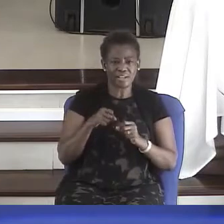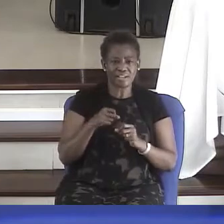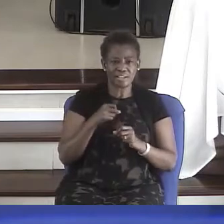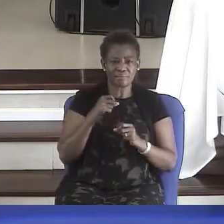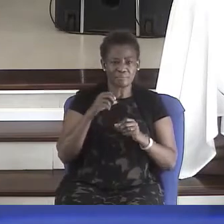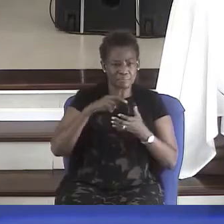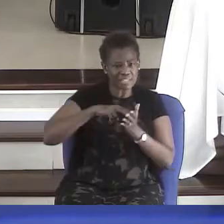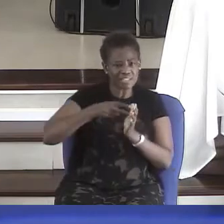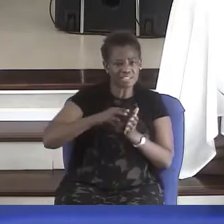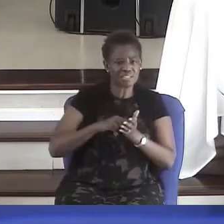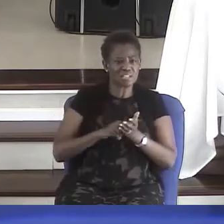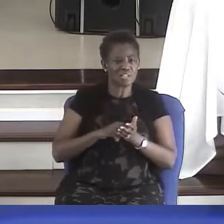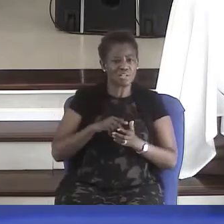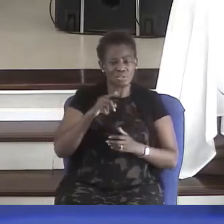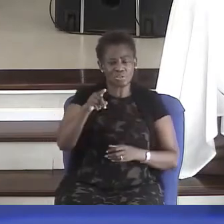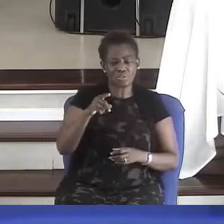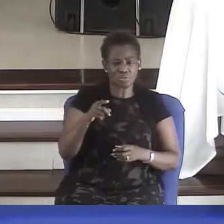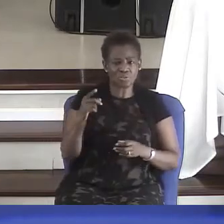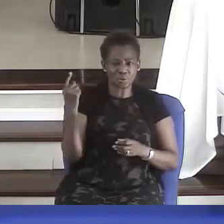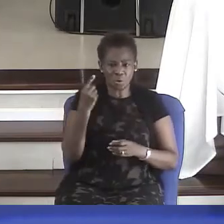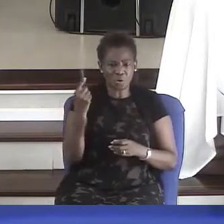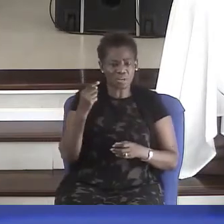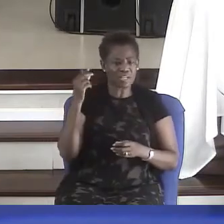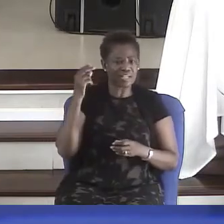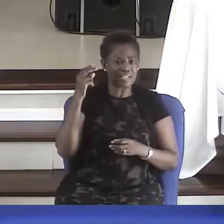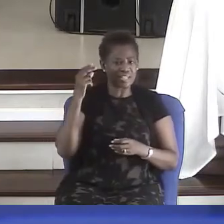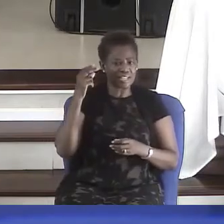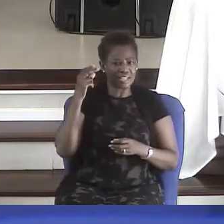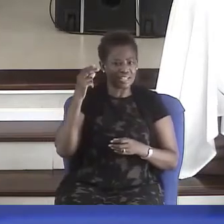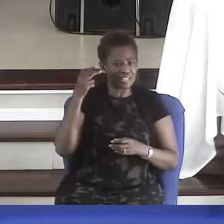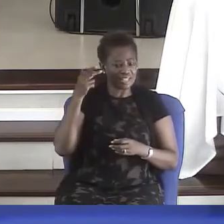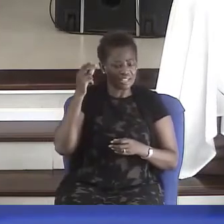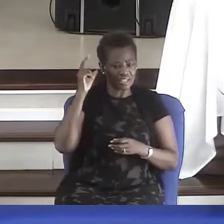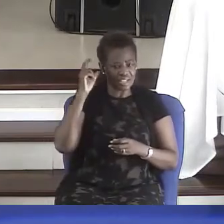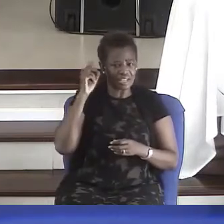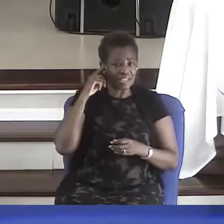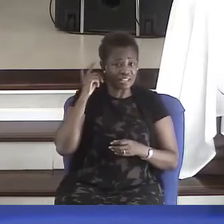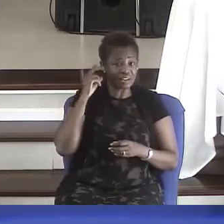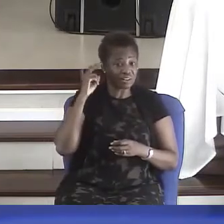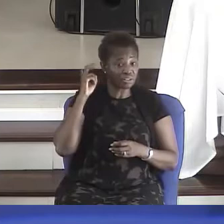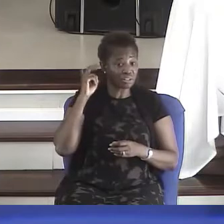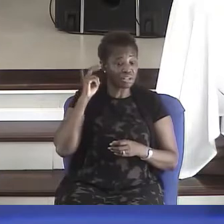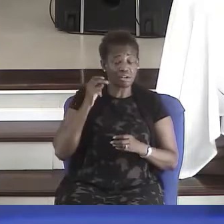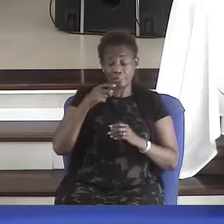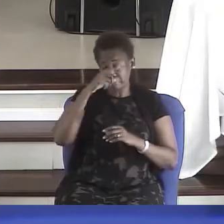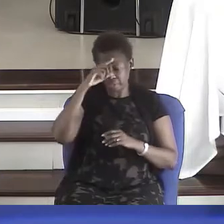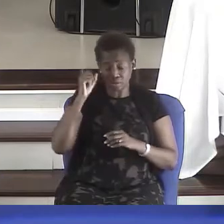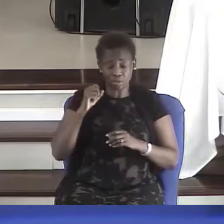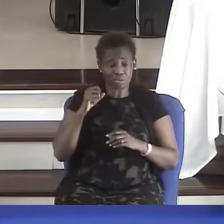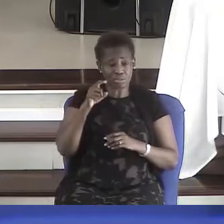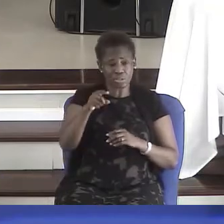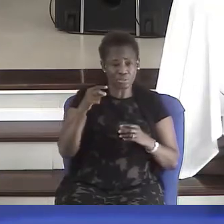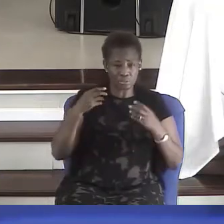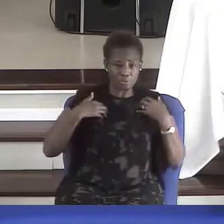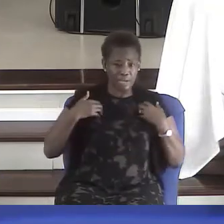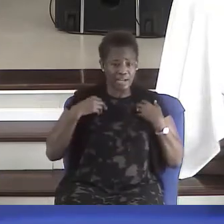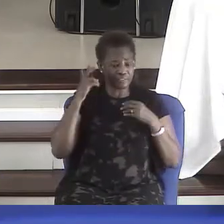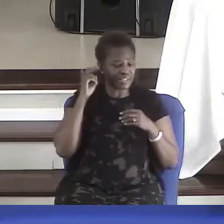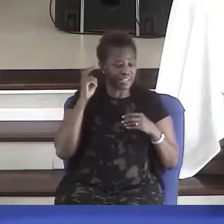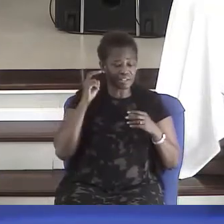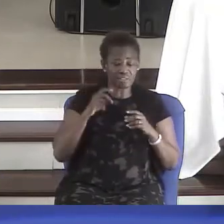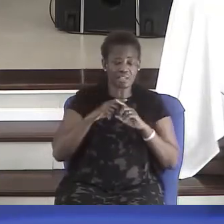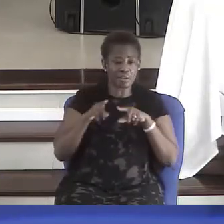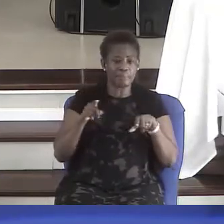But there's no understanding, no acceptance. And seeing, he shall see, and not